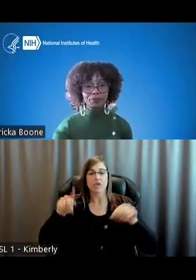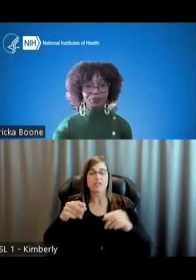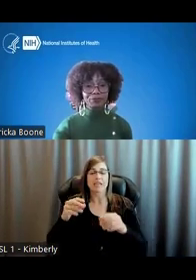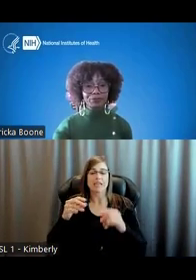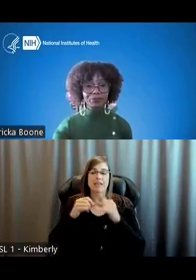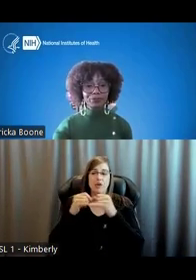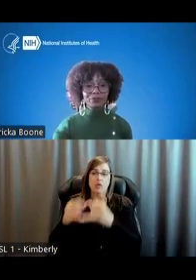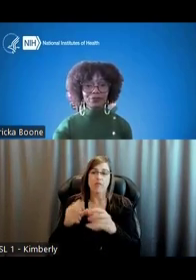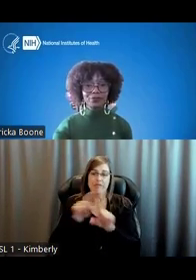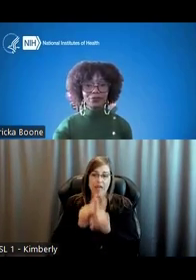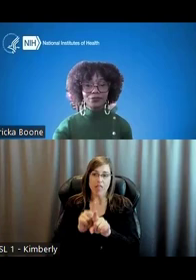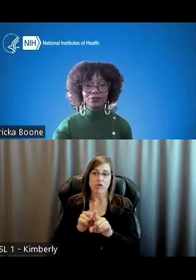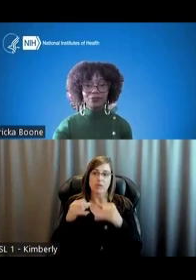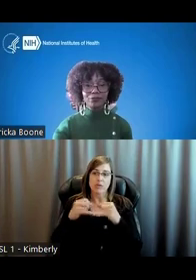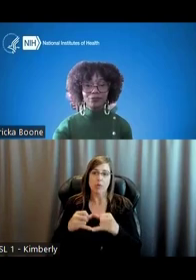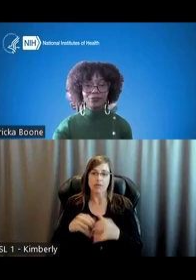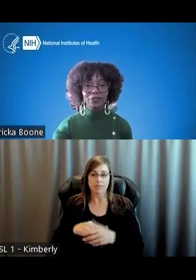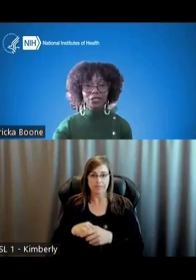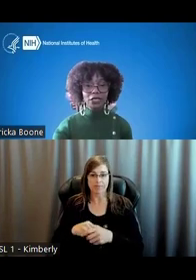Award.